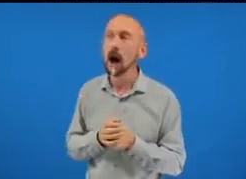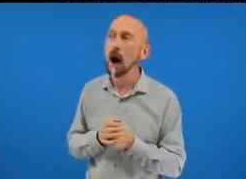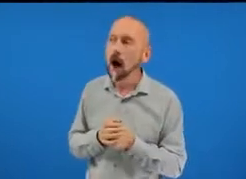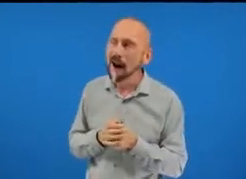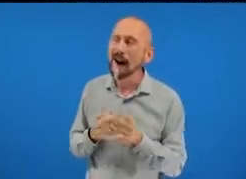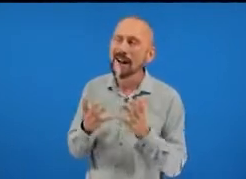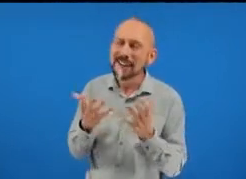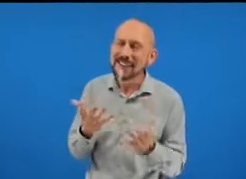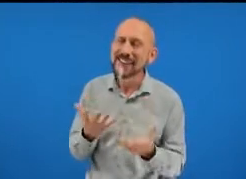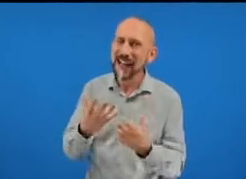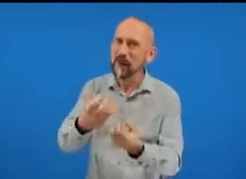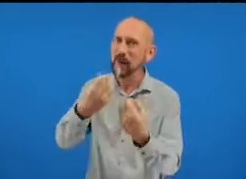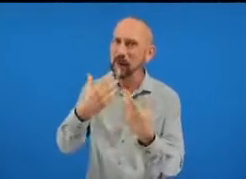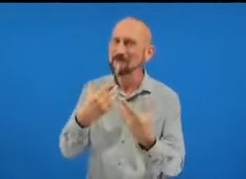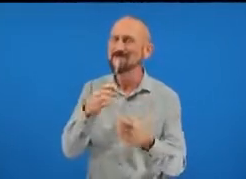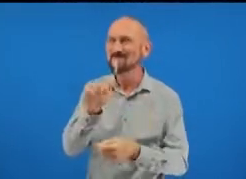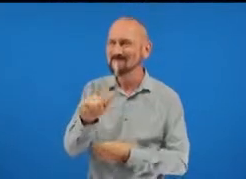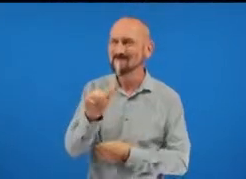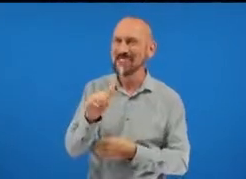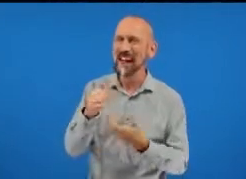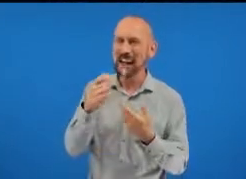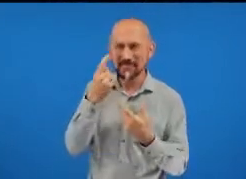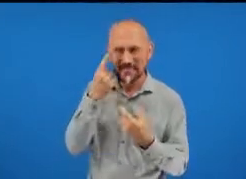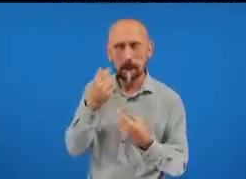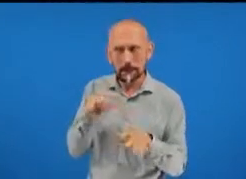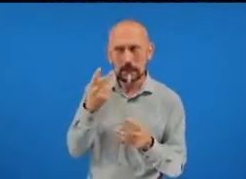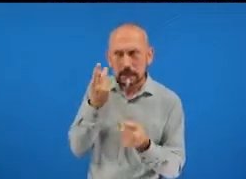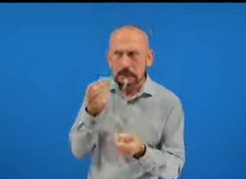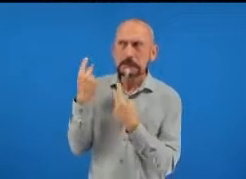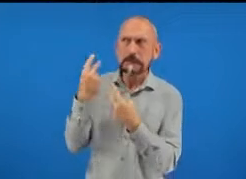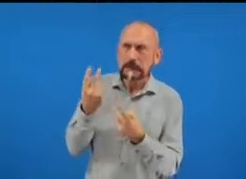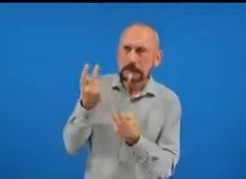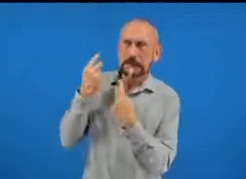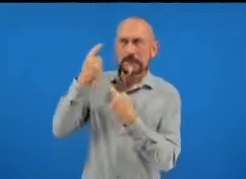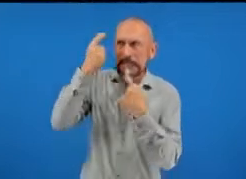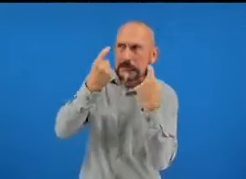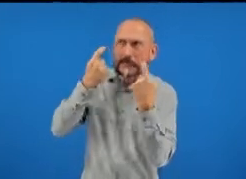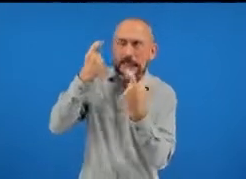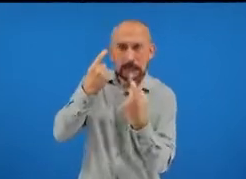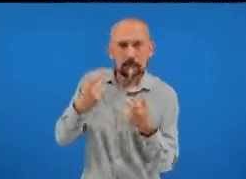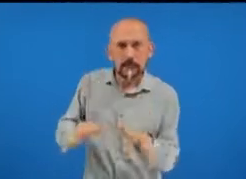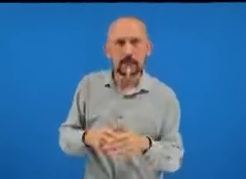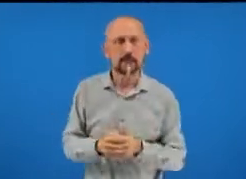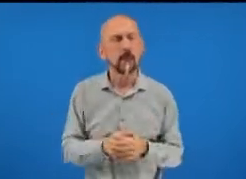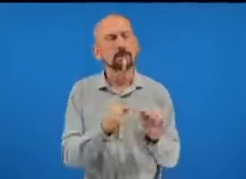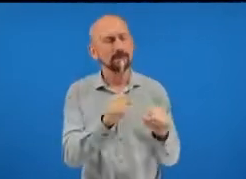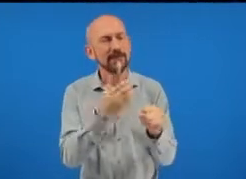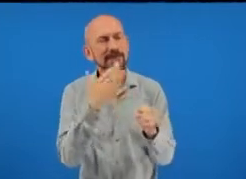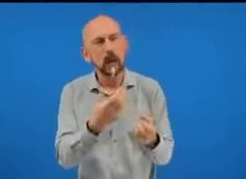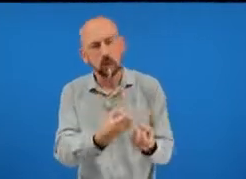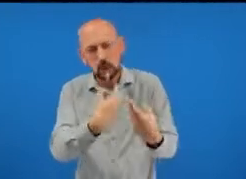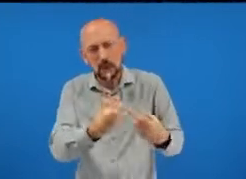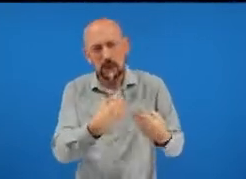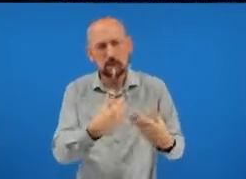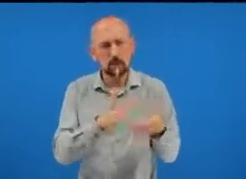have been going over it a bit at times. Yeah. And once again, thank you for sharing that with me, because it sounds like that's definitely